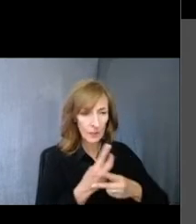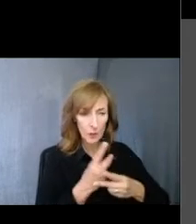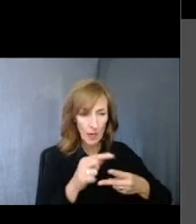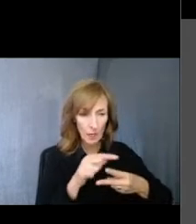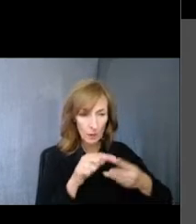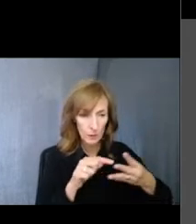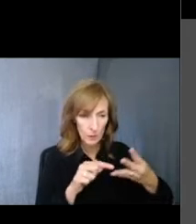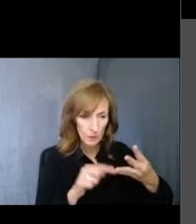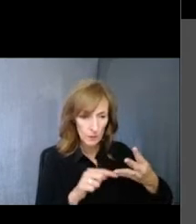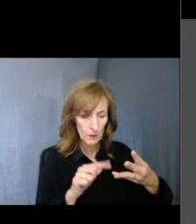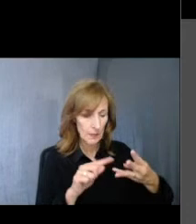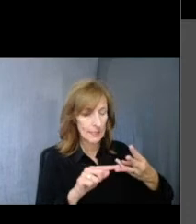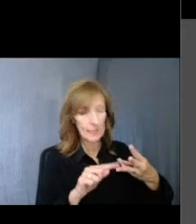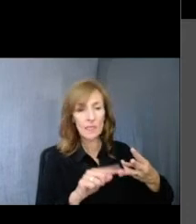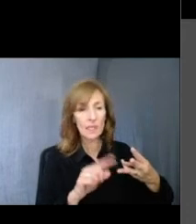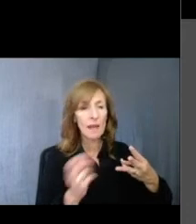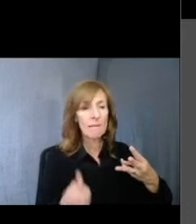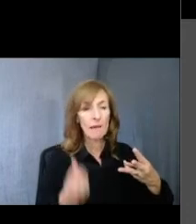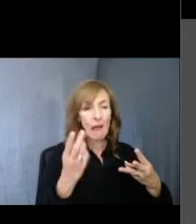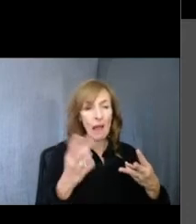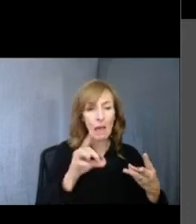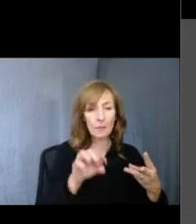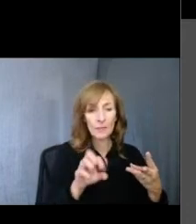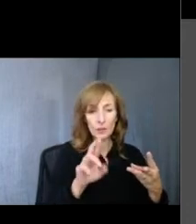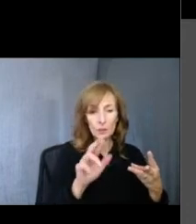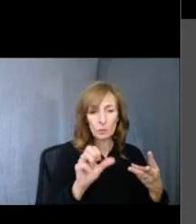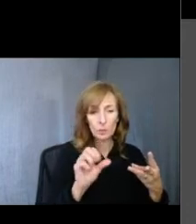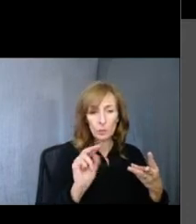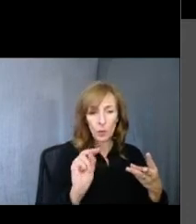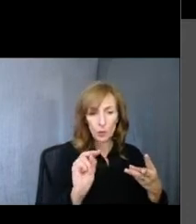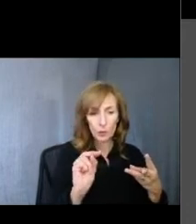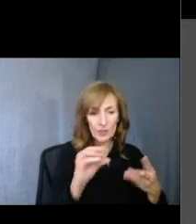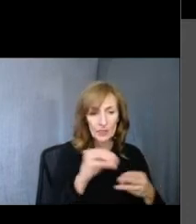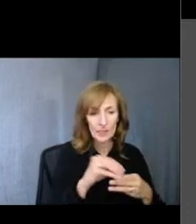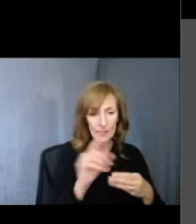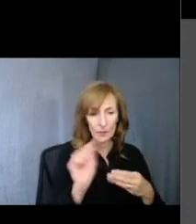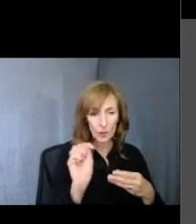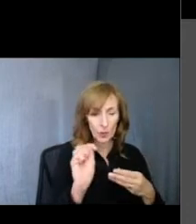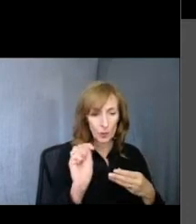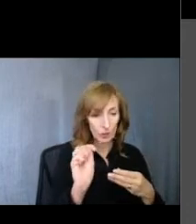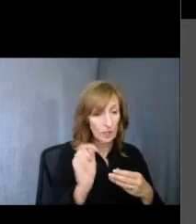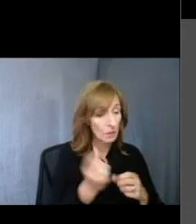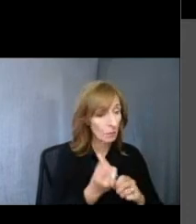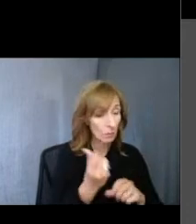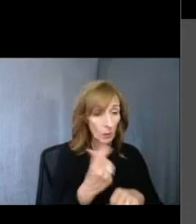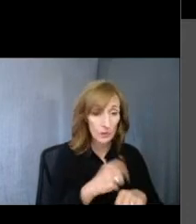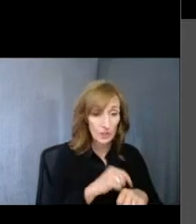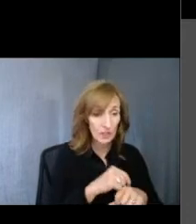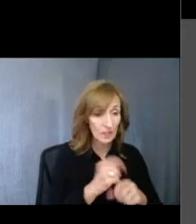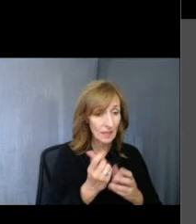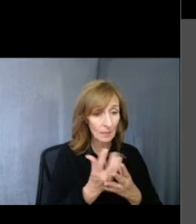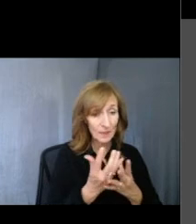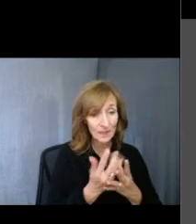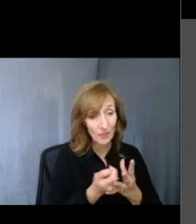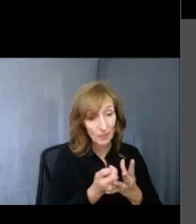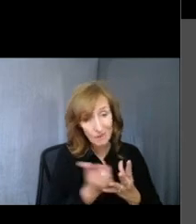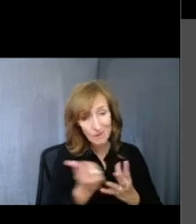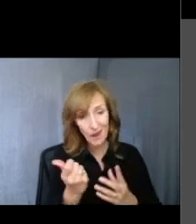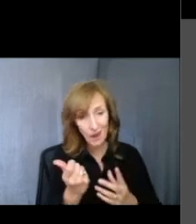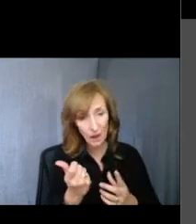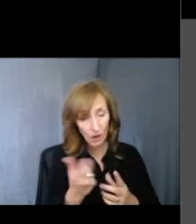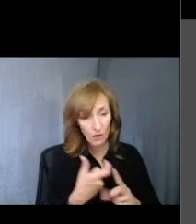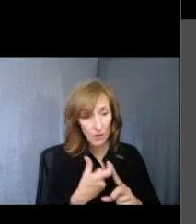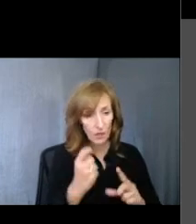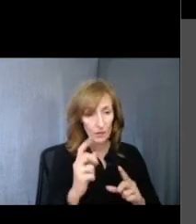in the urine. Because again, protein is filtered and should be filtered out generally through the kidneys. So protein in the urine, we're going